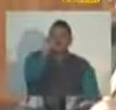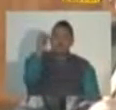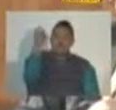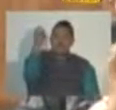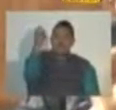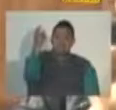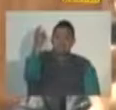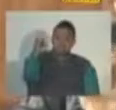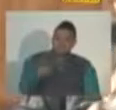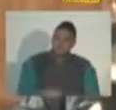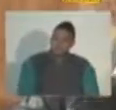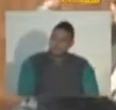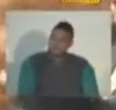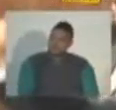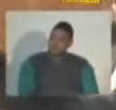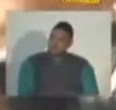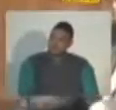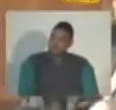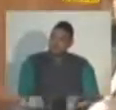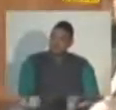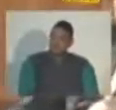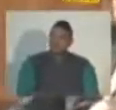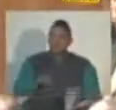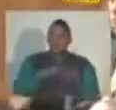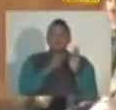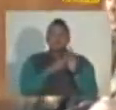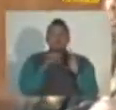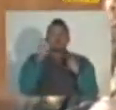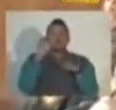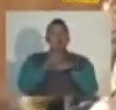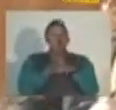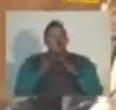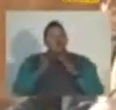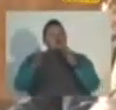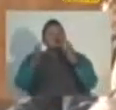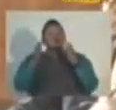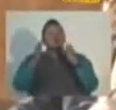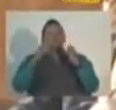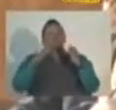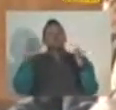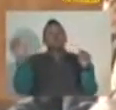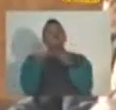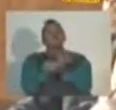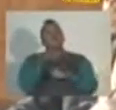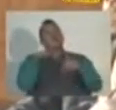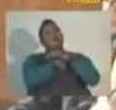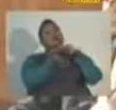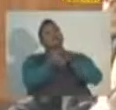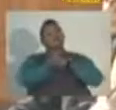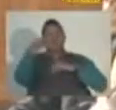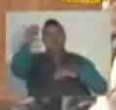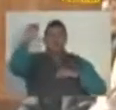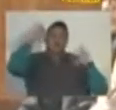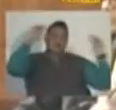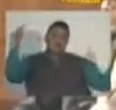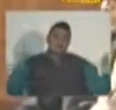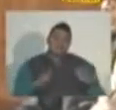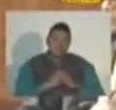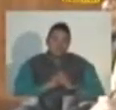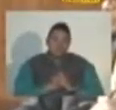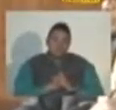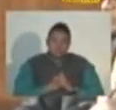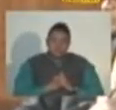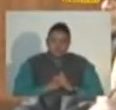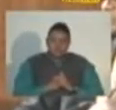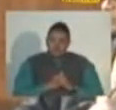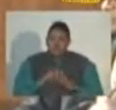which placed us on the road to universal secondary education. So I don't